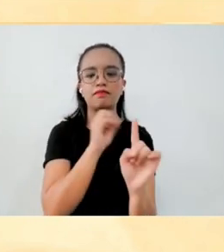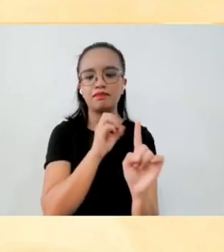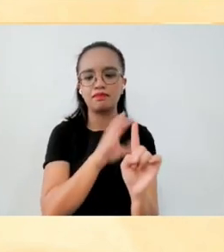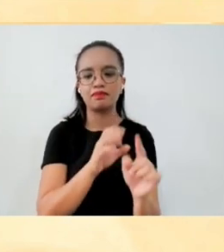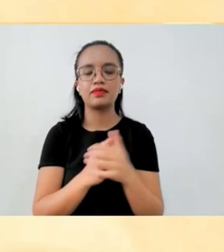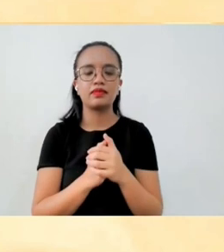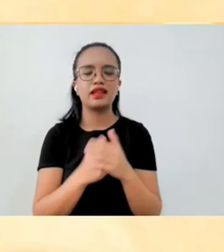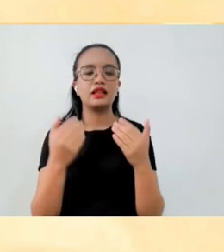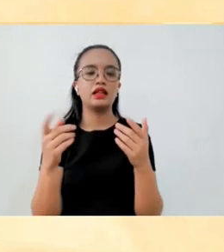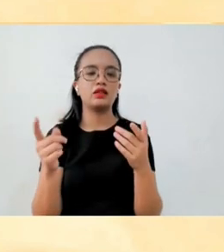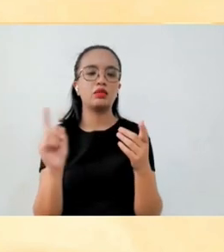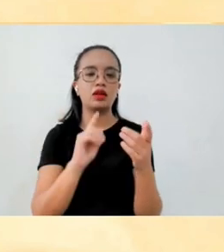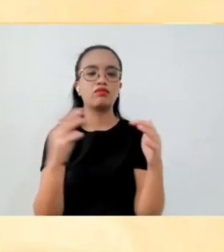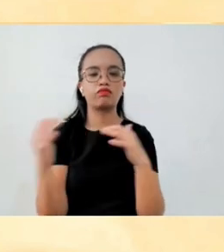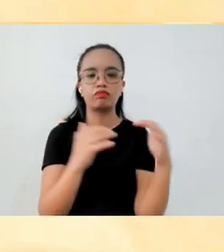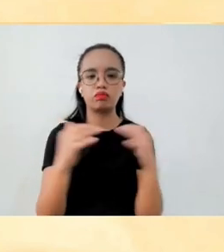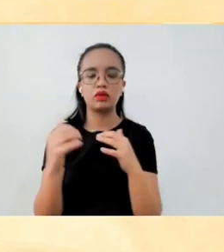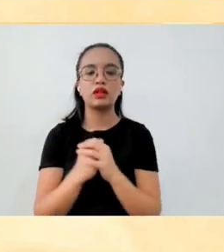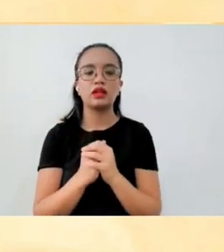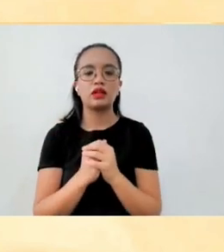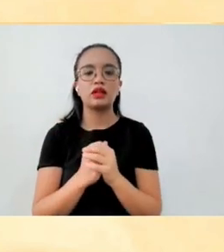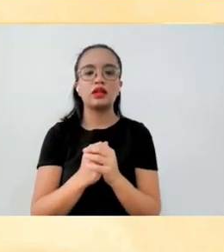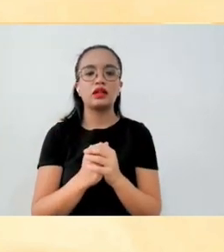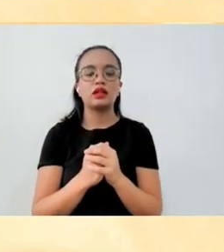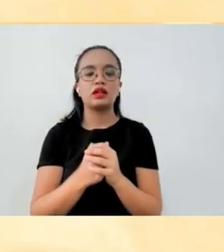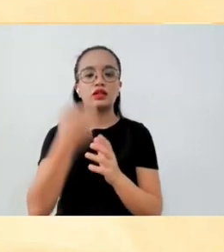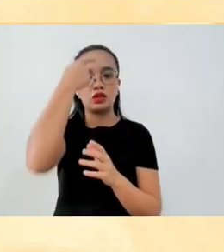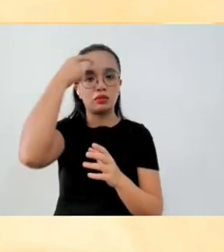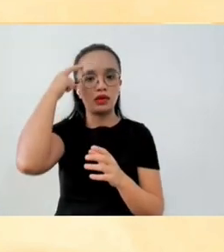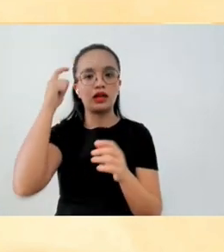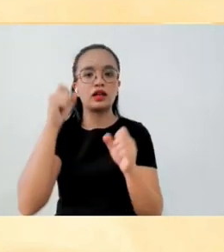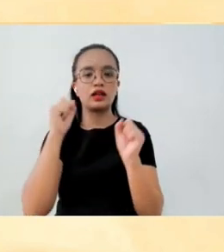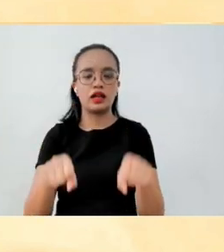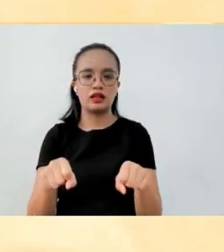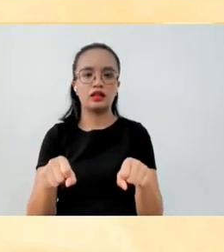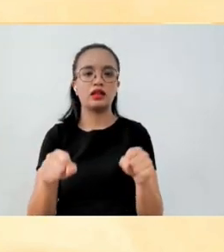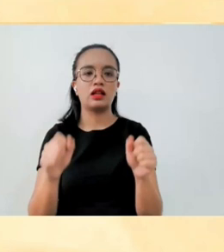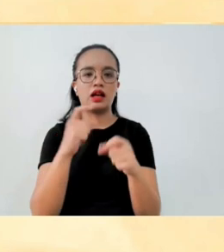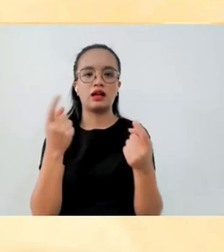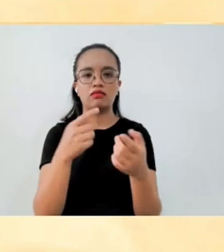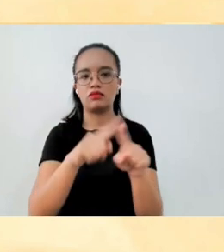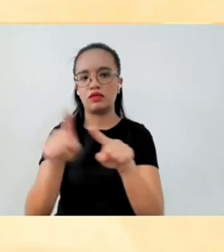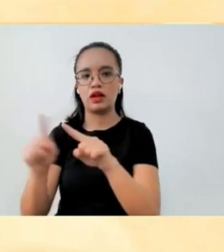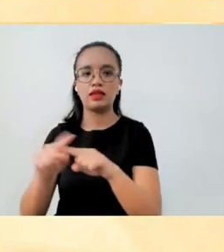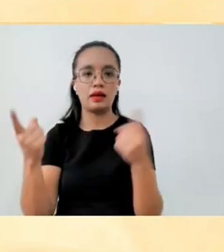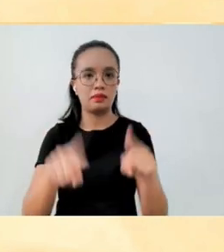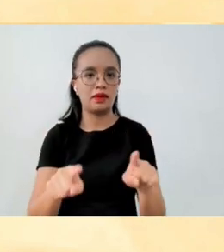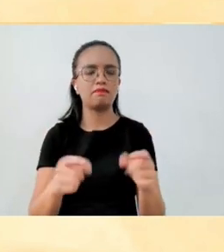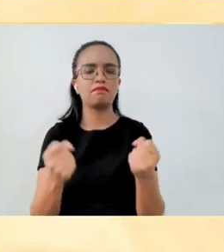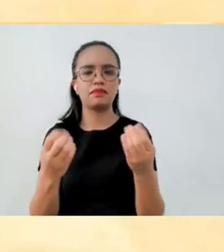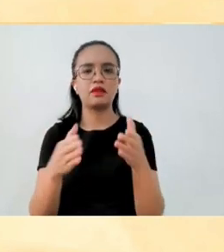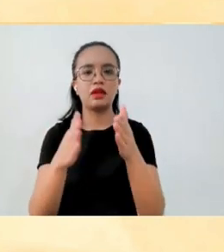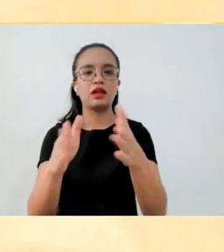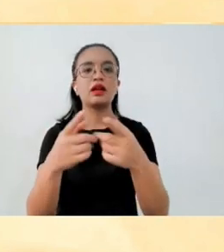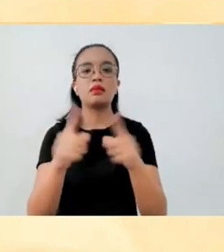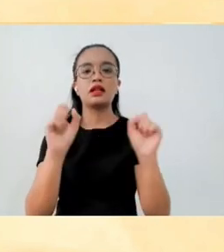conflicts. As trauma manifests in many ways, children are no exception. With limited or without the